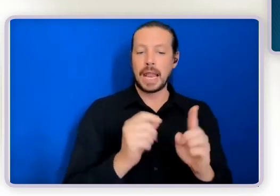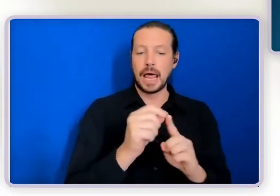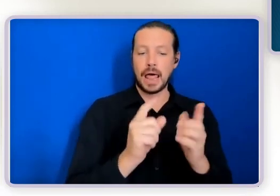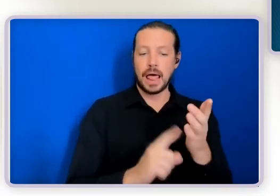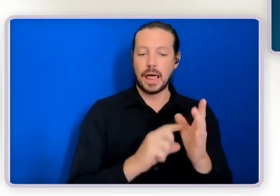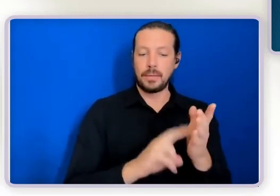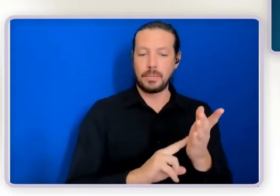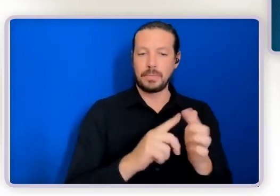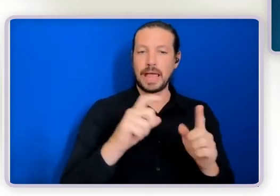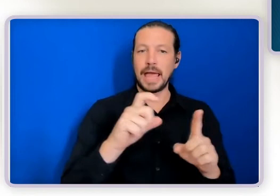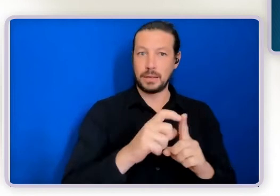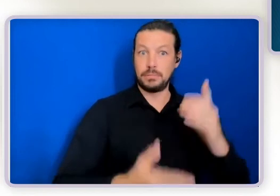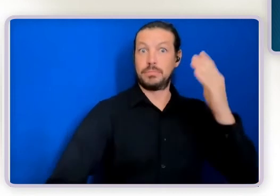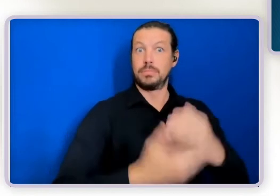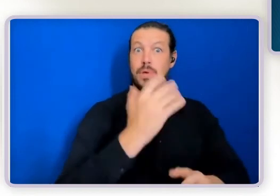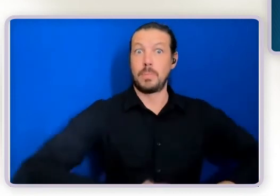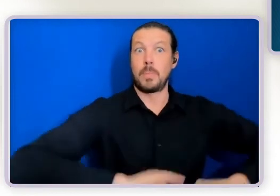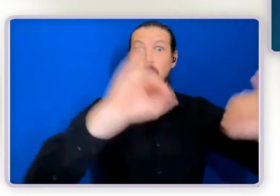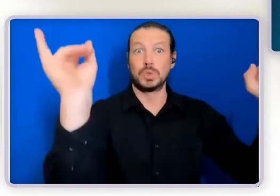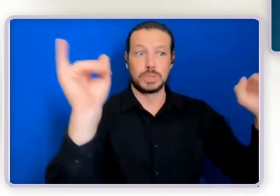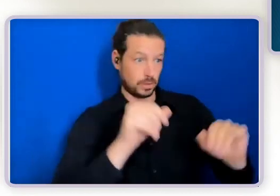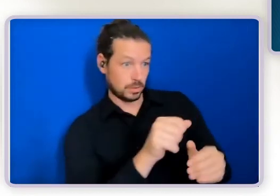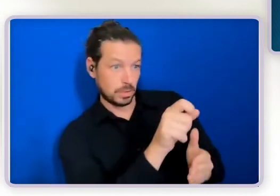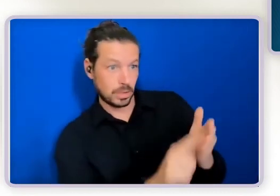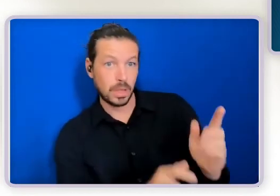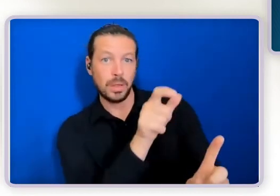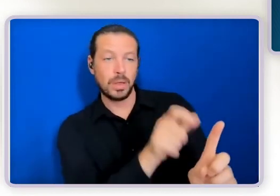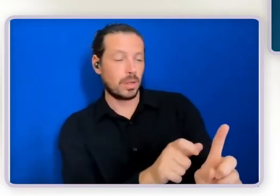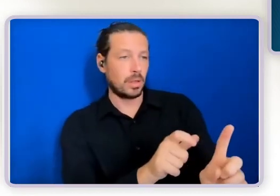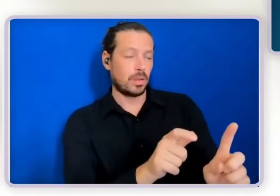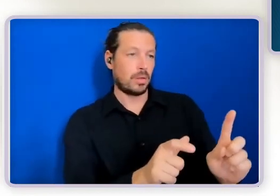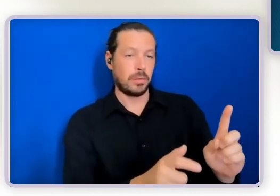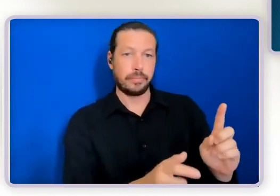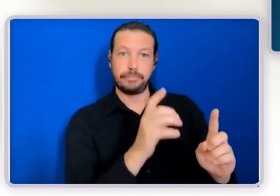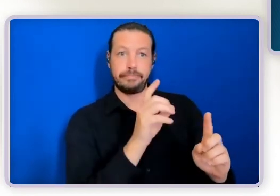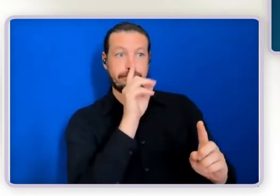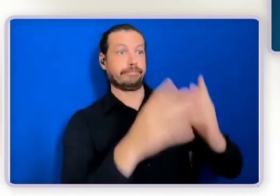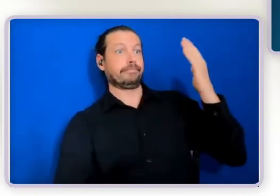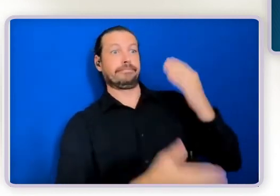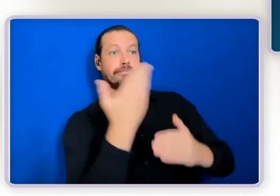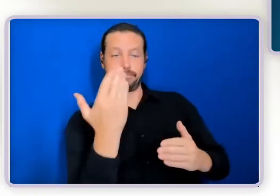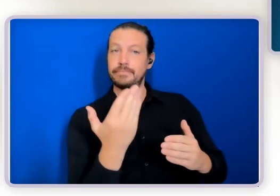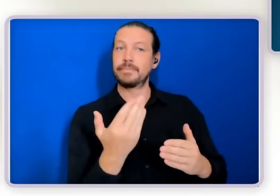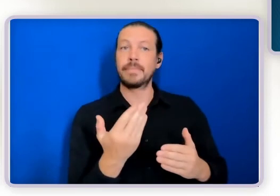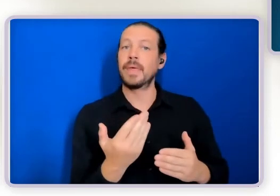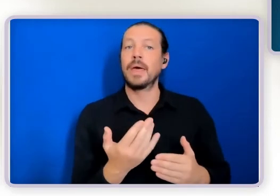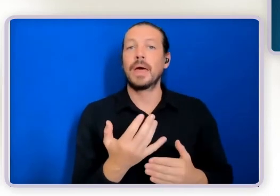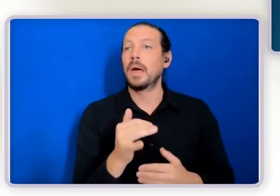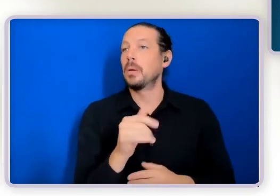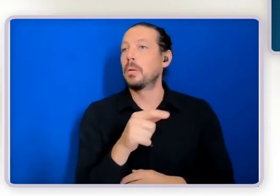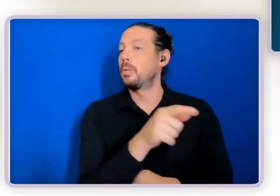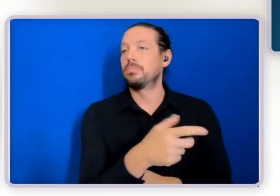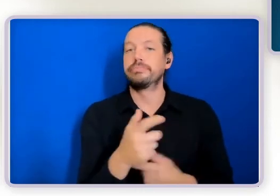disability where, much to your surprise, the person with the disability